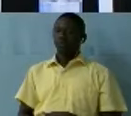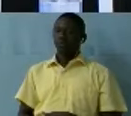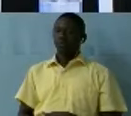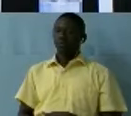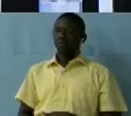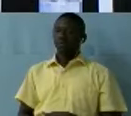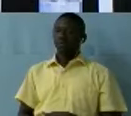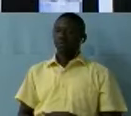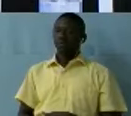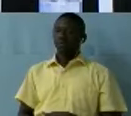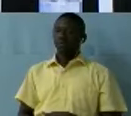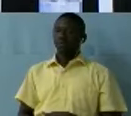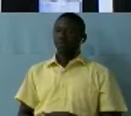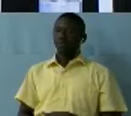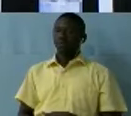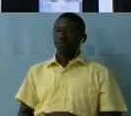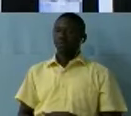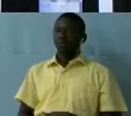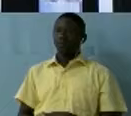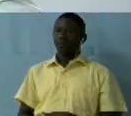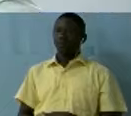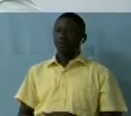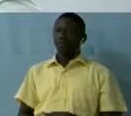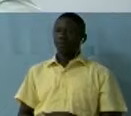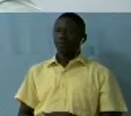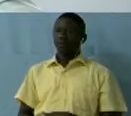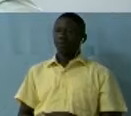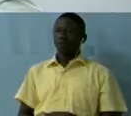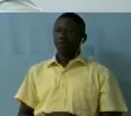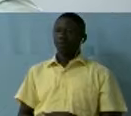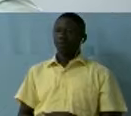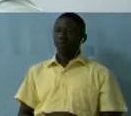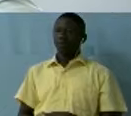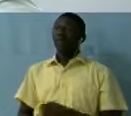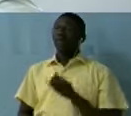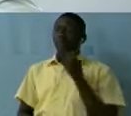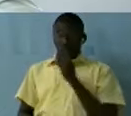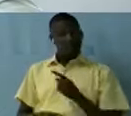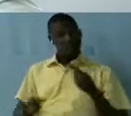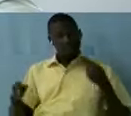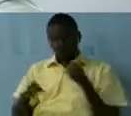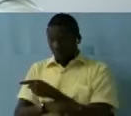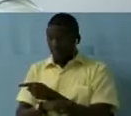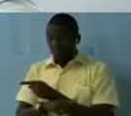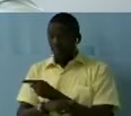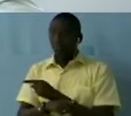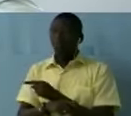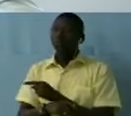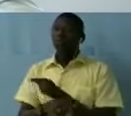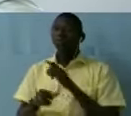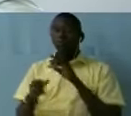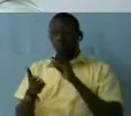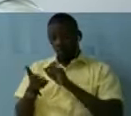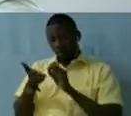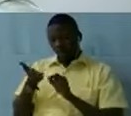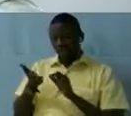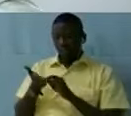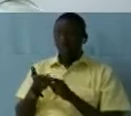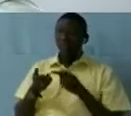NIA la umoko tolu timenwe kasolaji. It is a mistake to interpret this as an invitation to